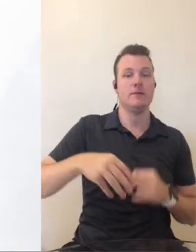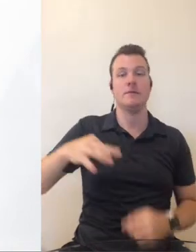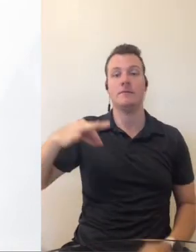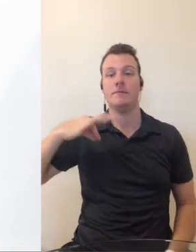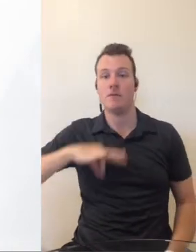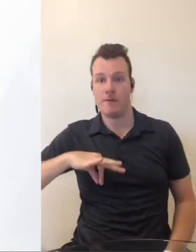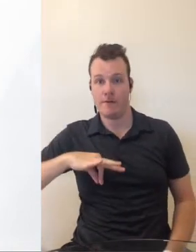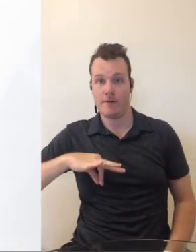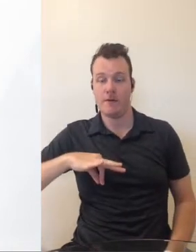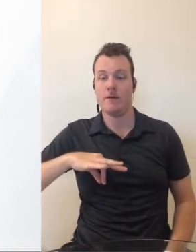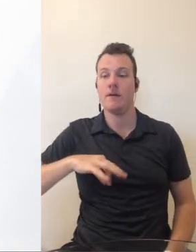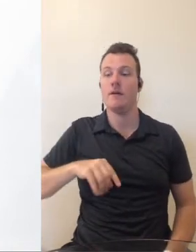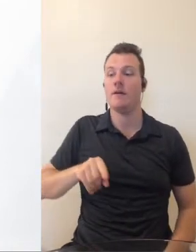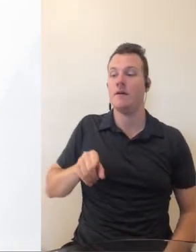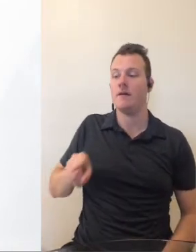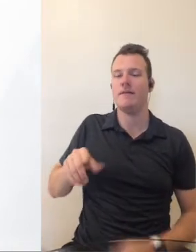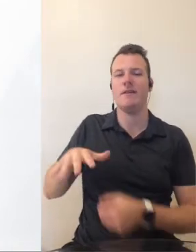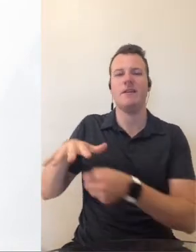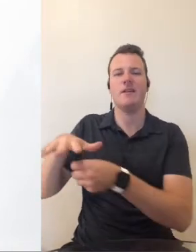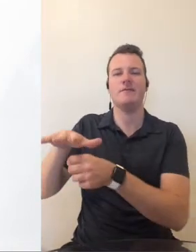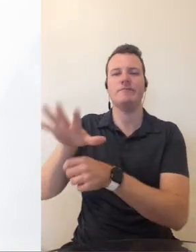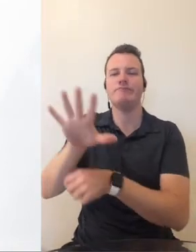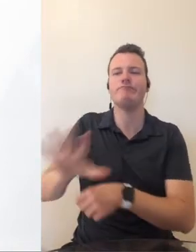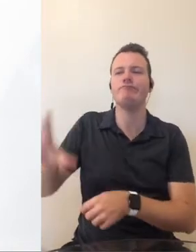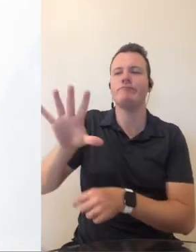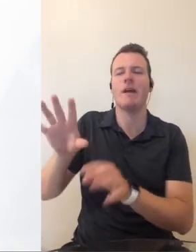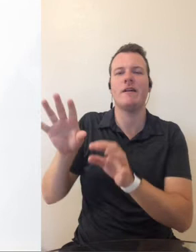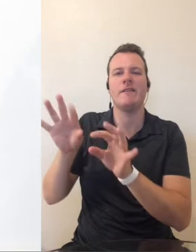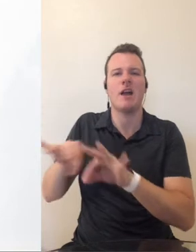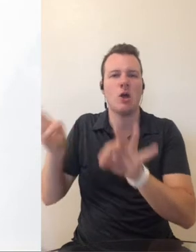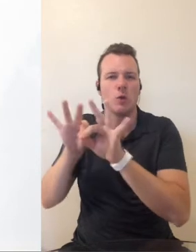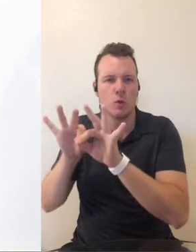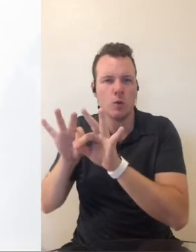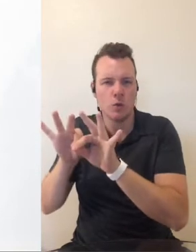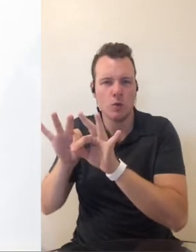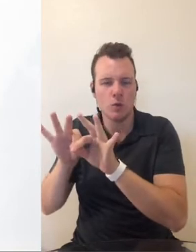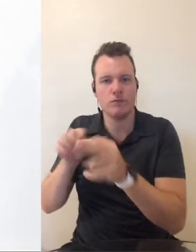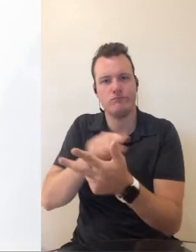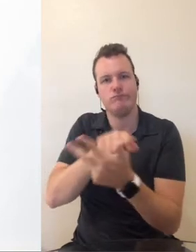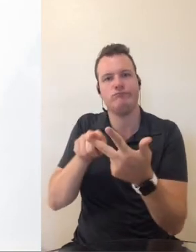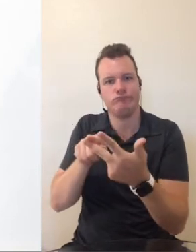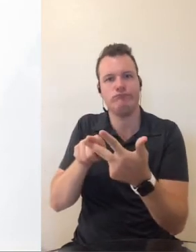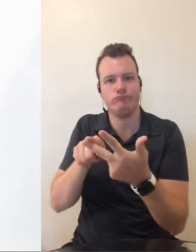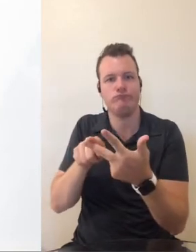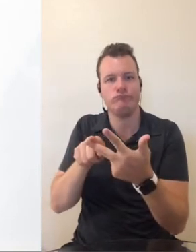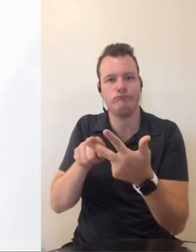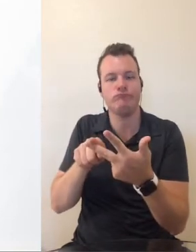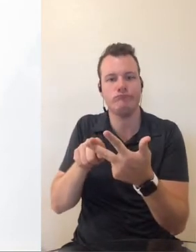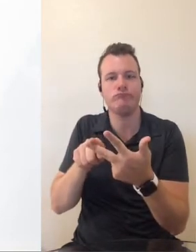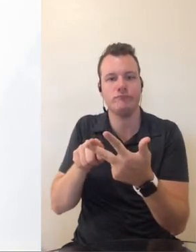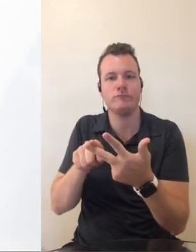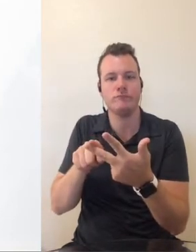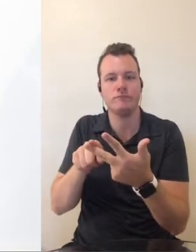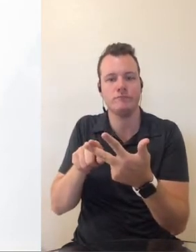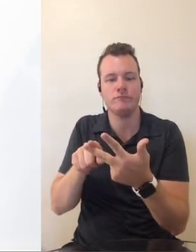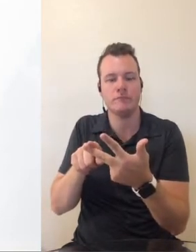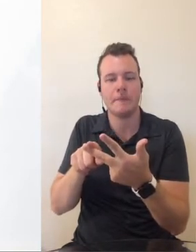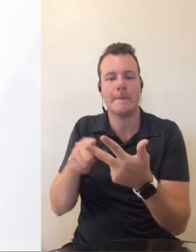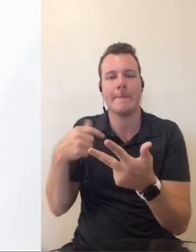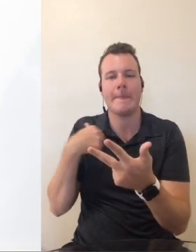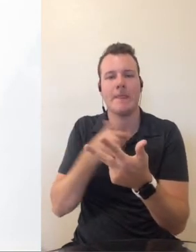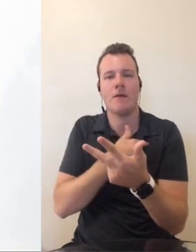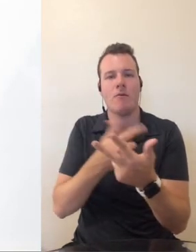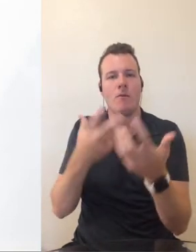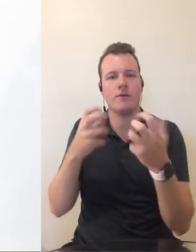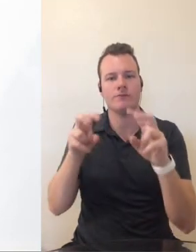profit, and then we have this area of value. We want to take these three pieces and we want to look at